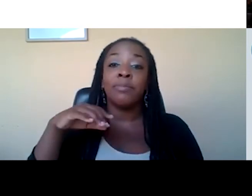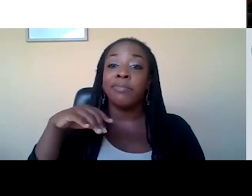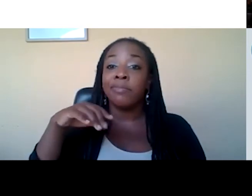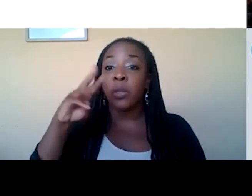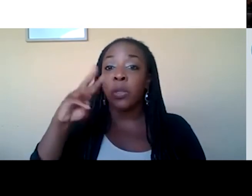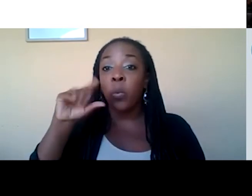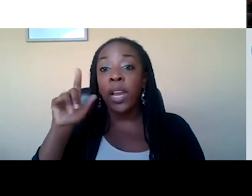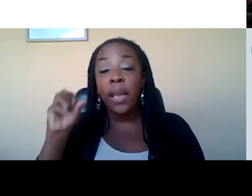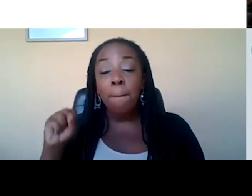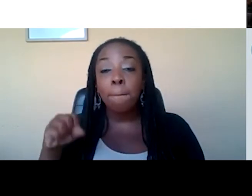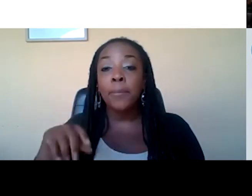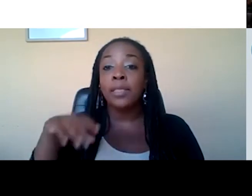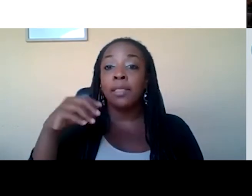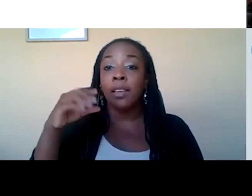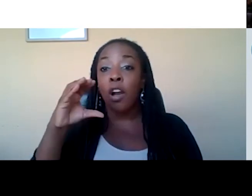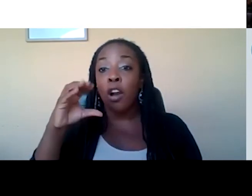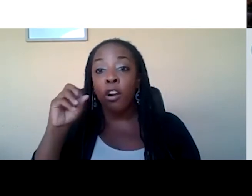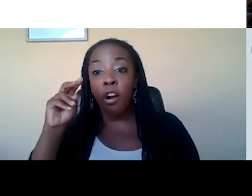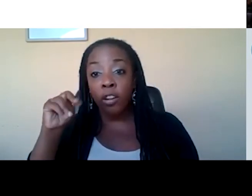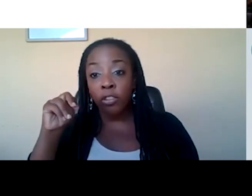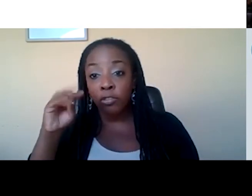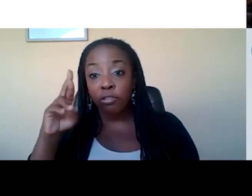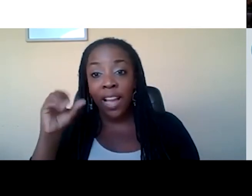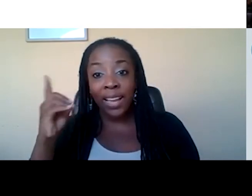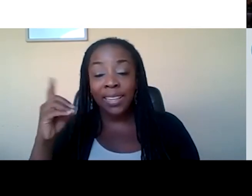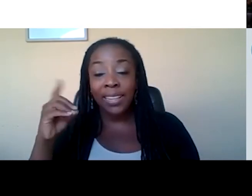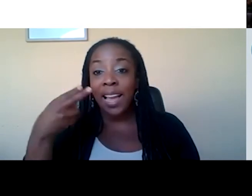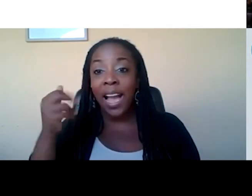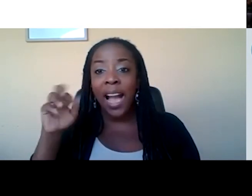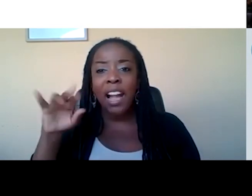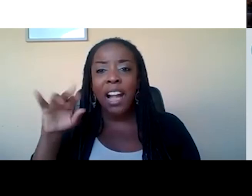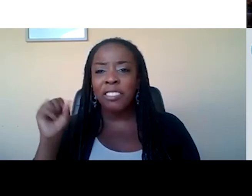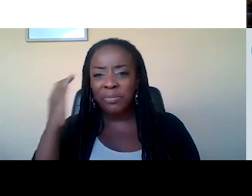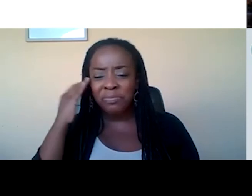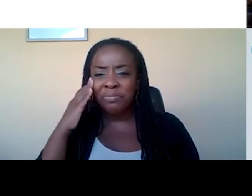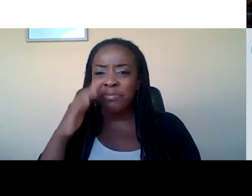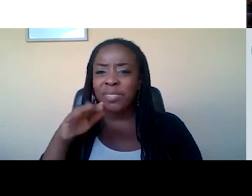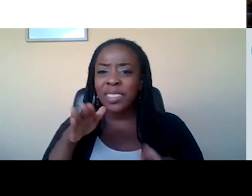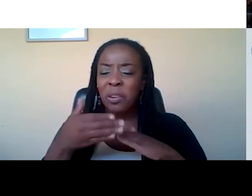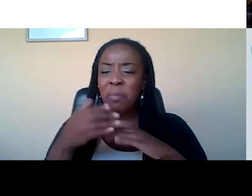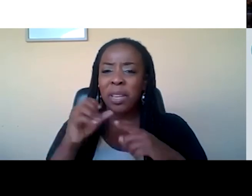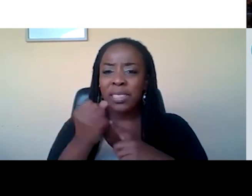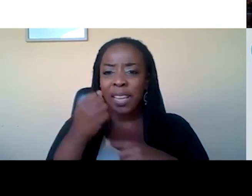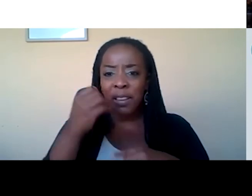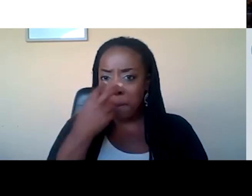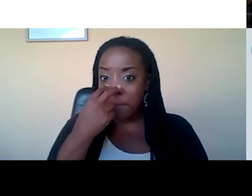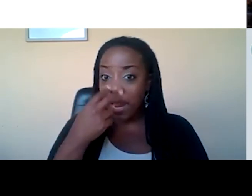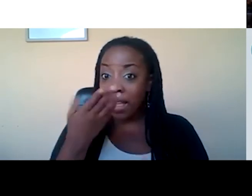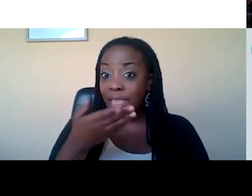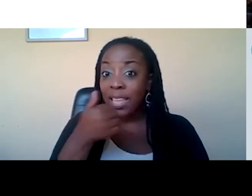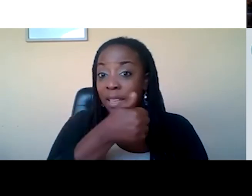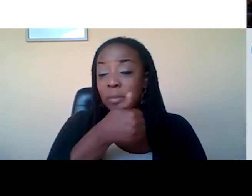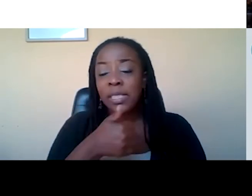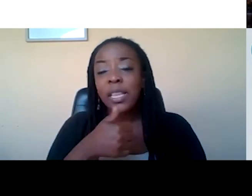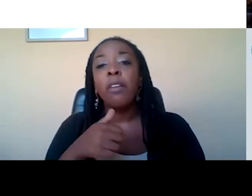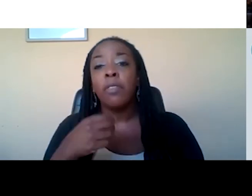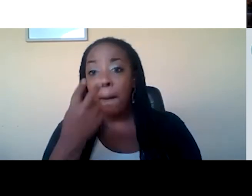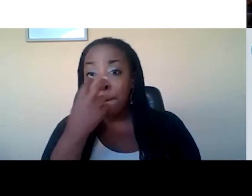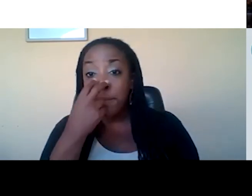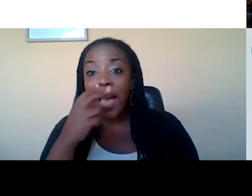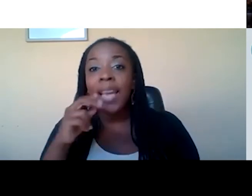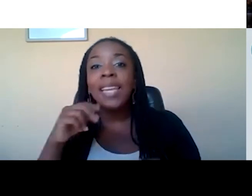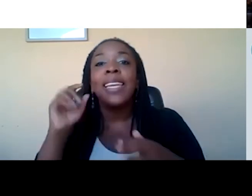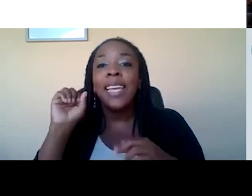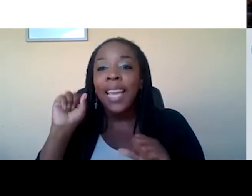Harris, who are persons at the Jamaica Society for the Blind and who are blind, who can check your website and tell you if it